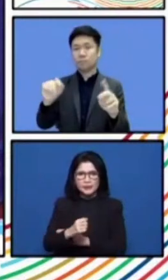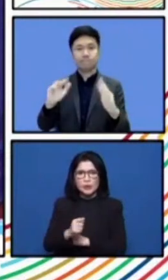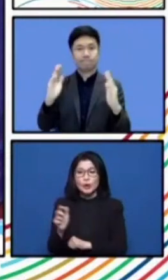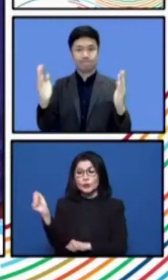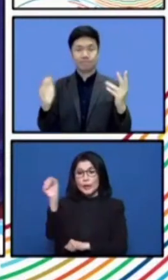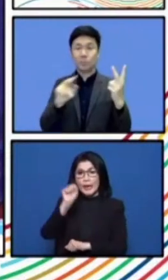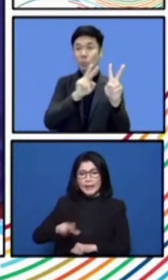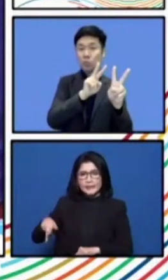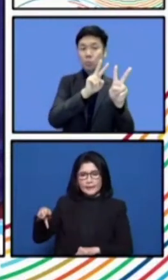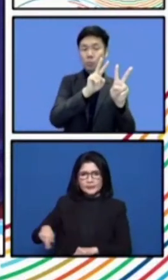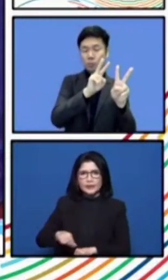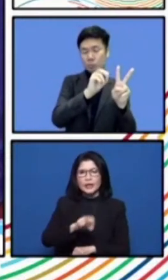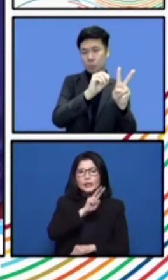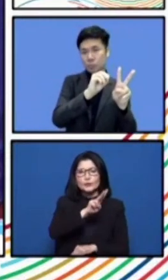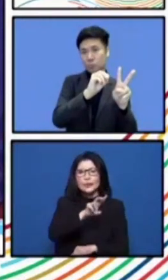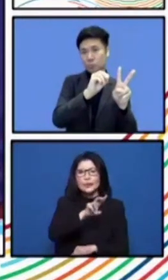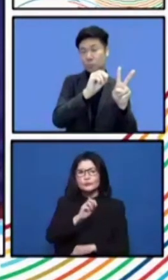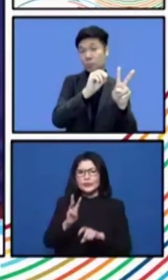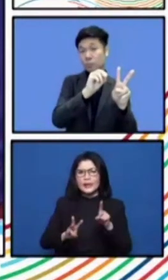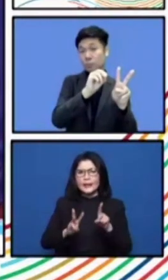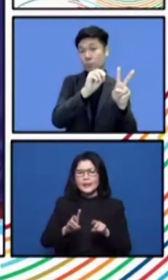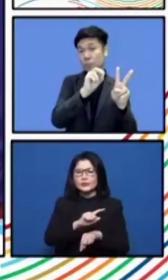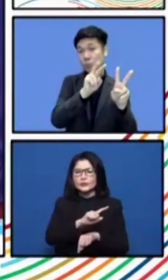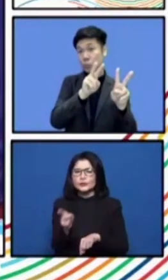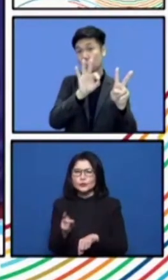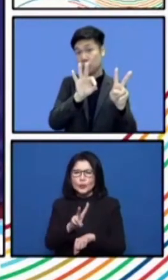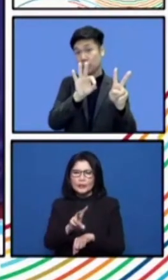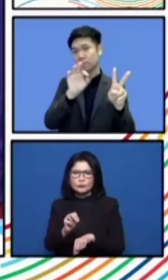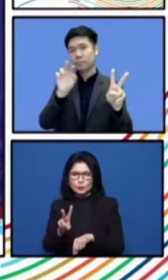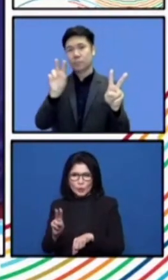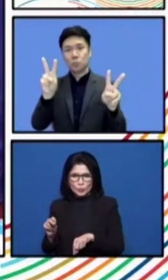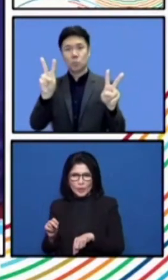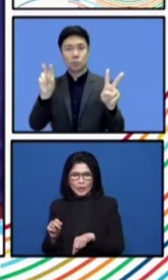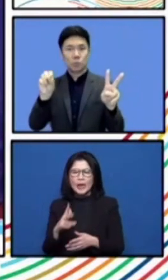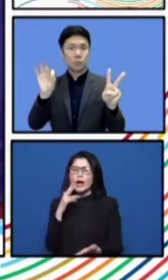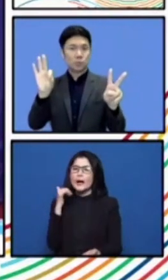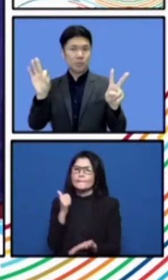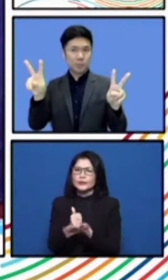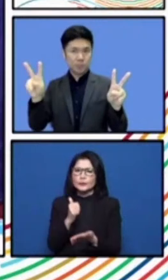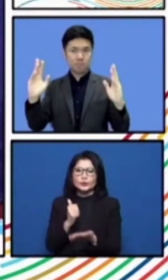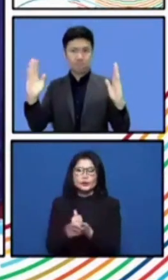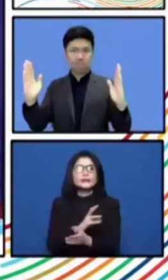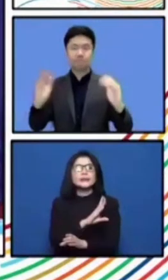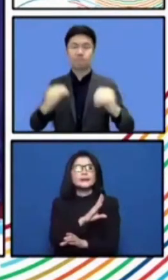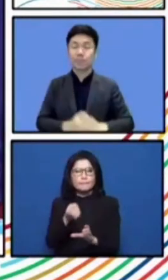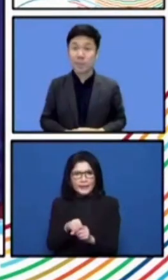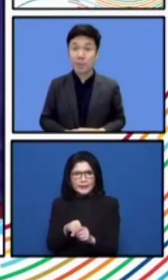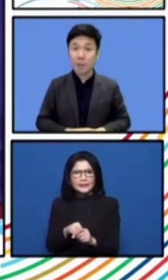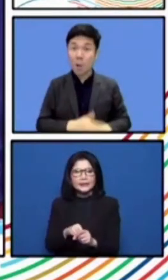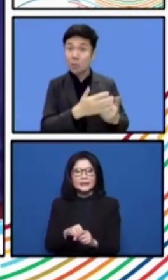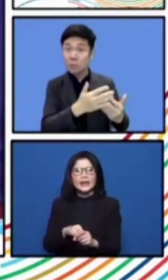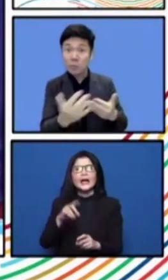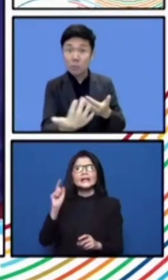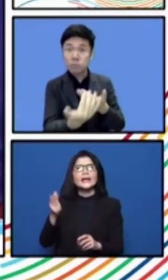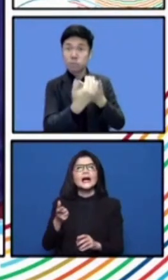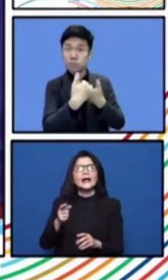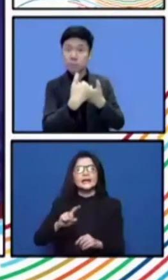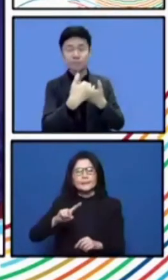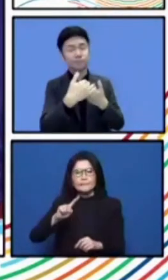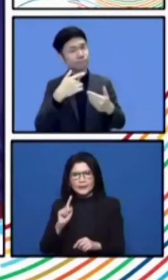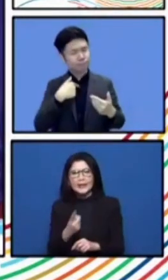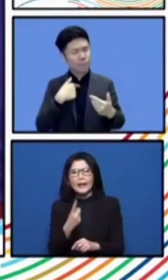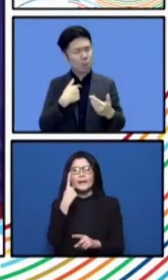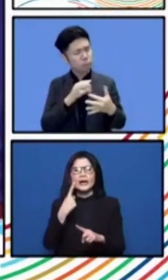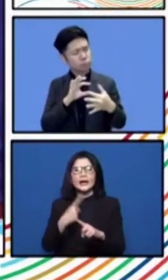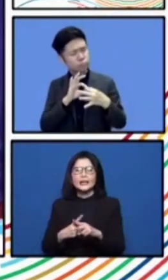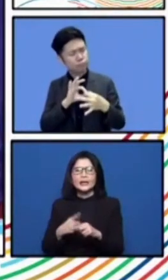when we can start from the very beginning and get involved with it uh definitely we can make an impact and we can make sure to help